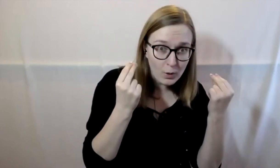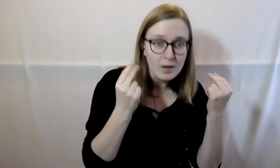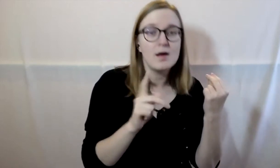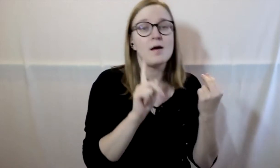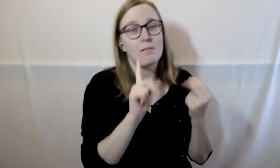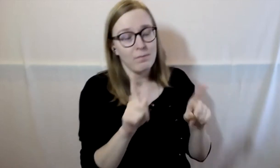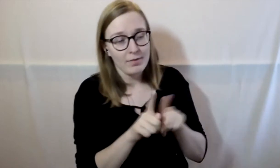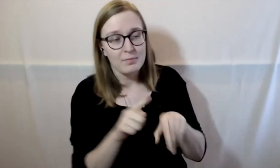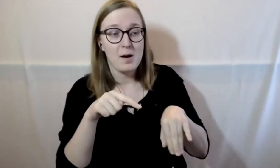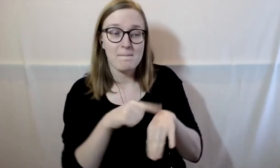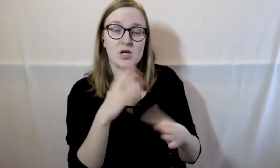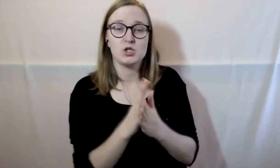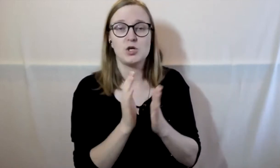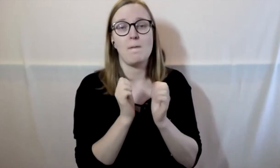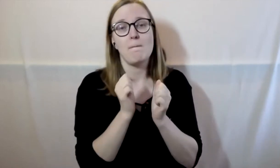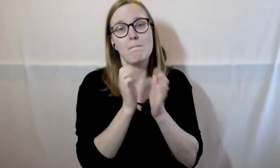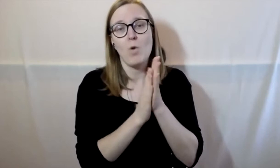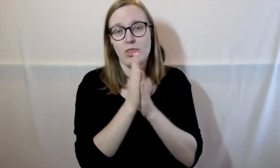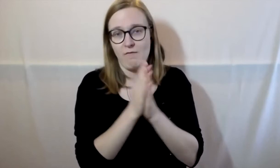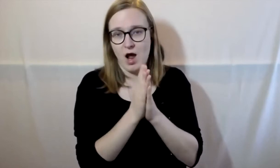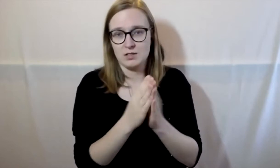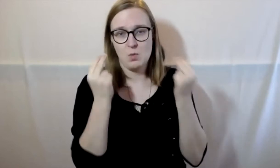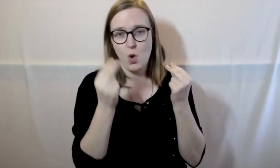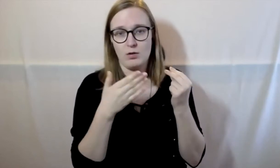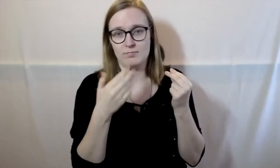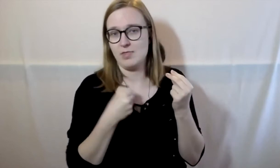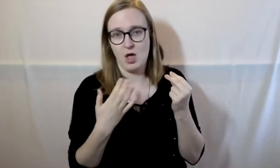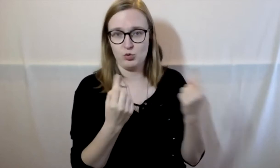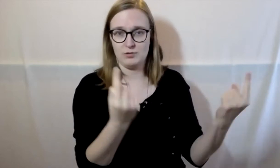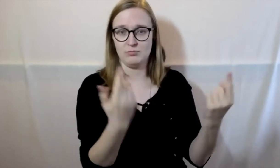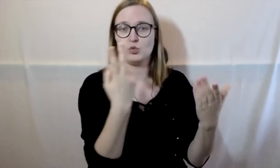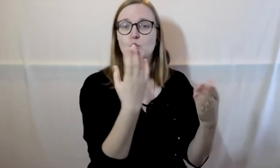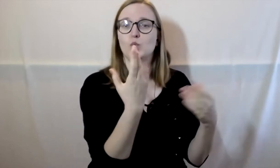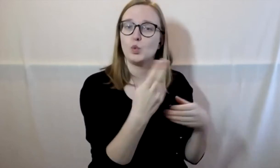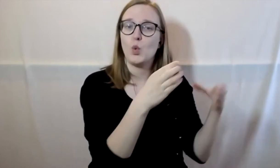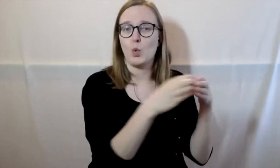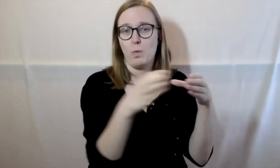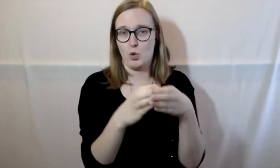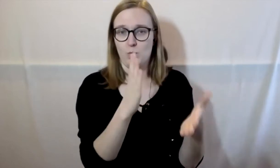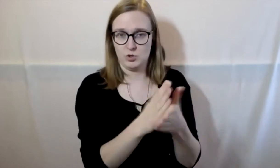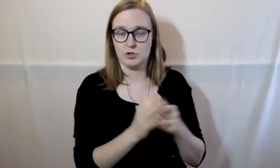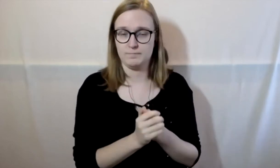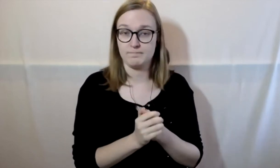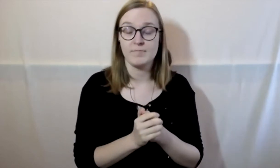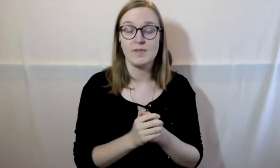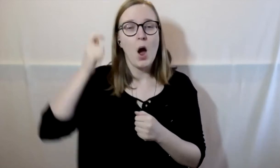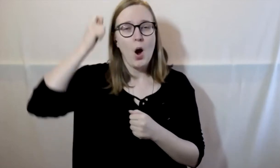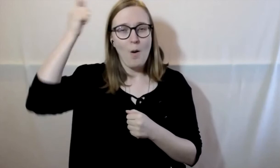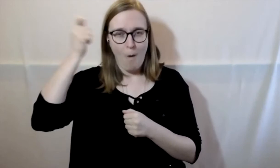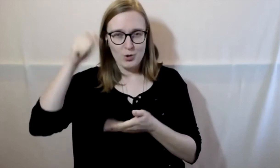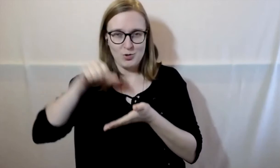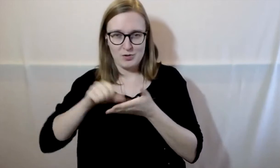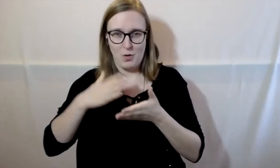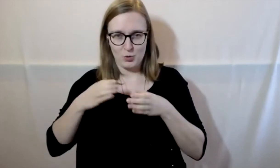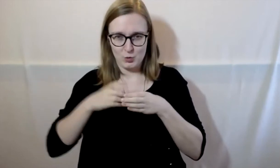to learn. Scientists suggest us to keep attention